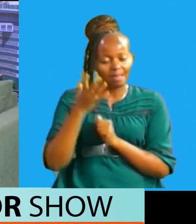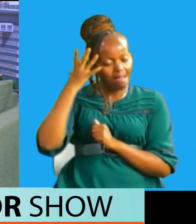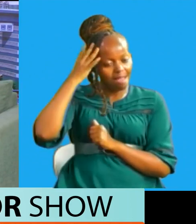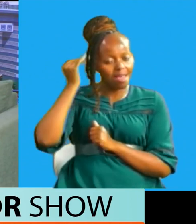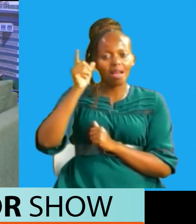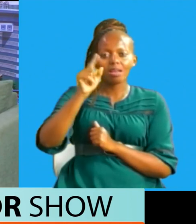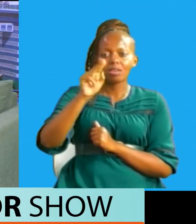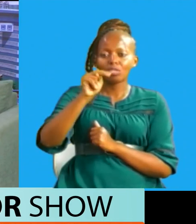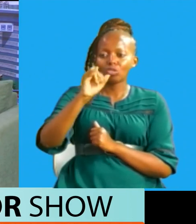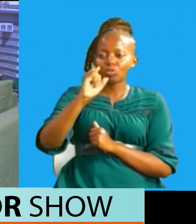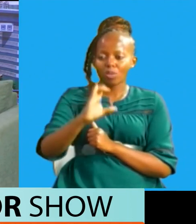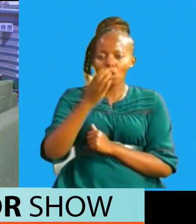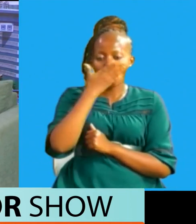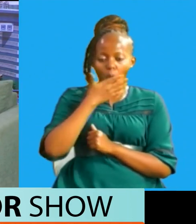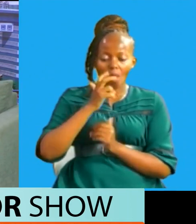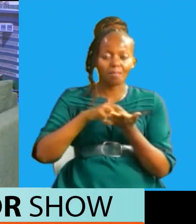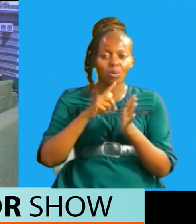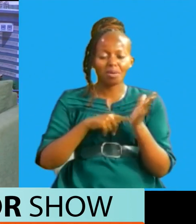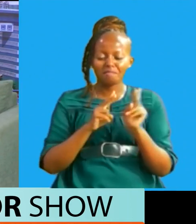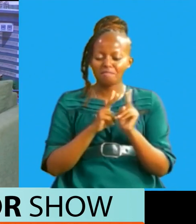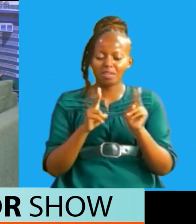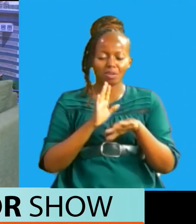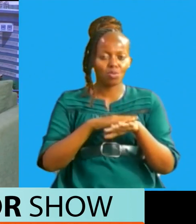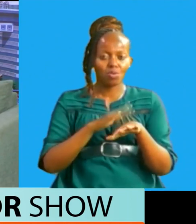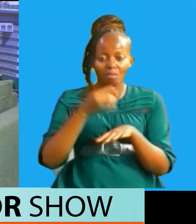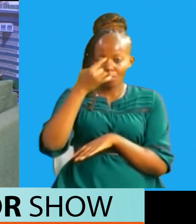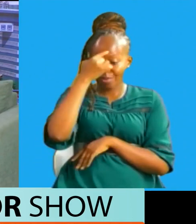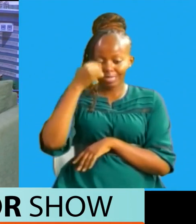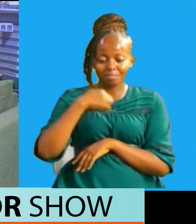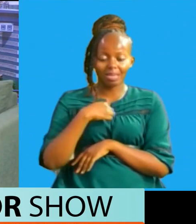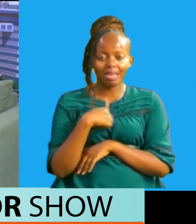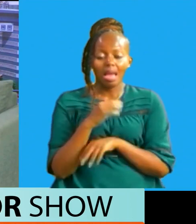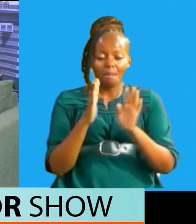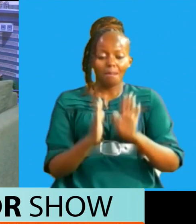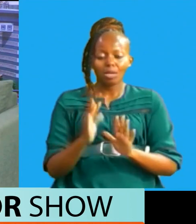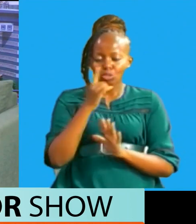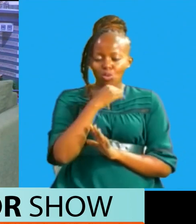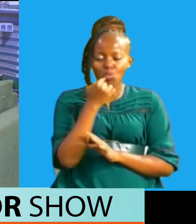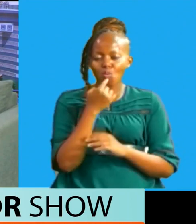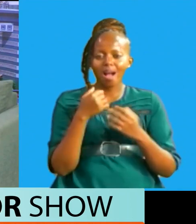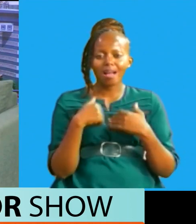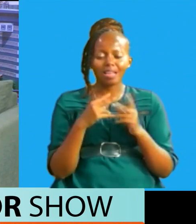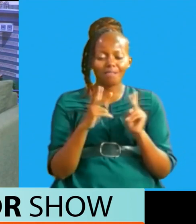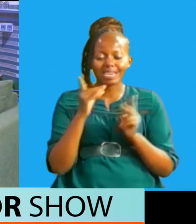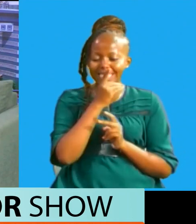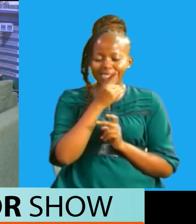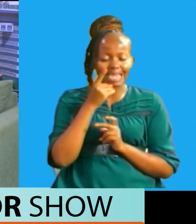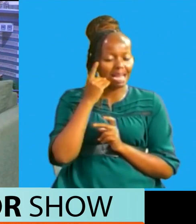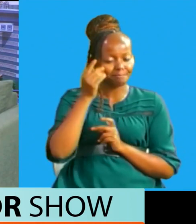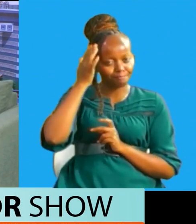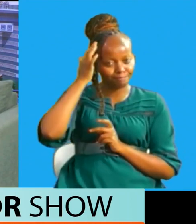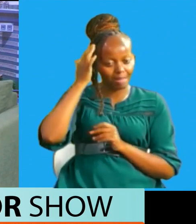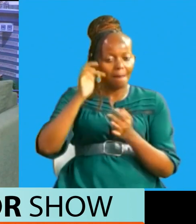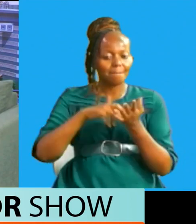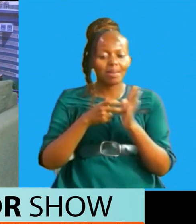tunic oil. It is very helpful because I'm a person who has a very dry scalp, so it has